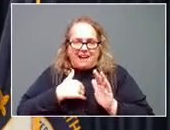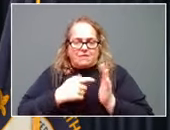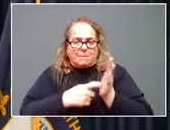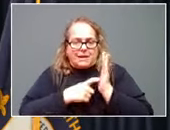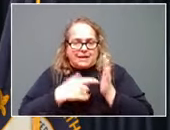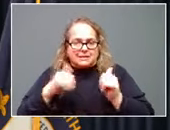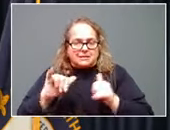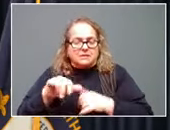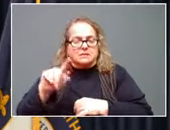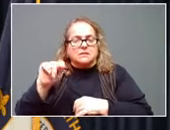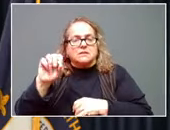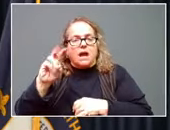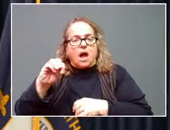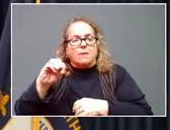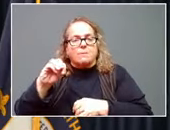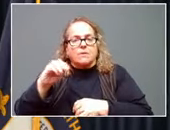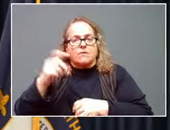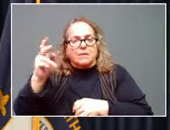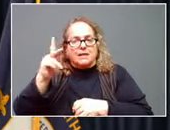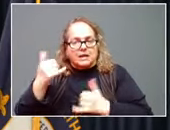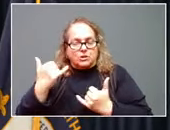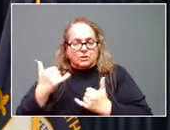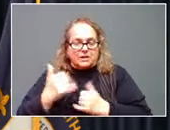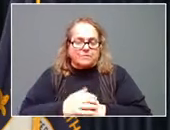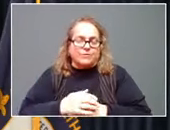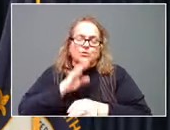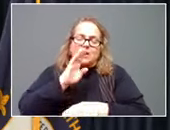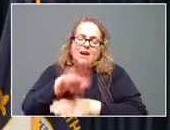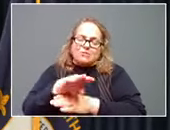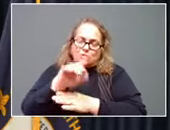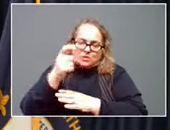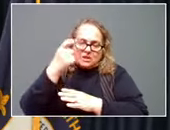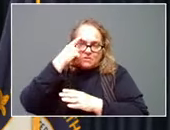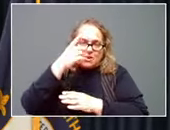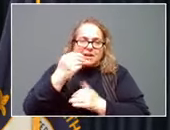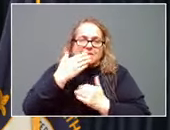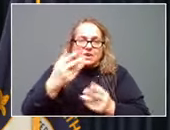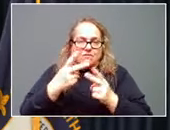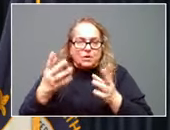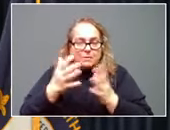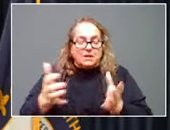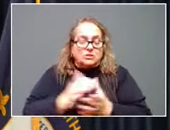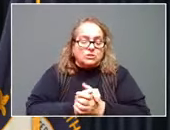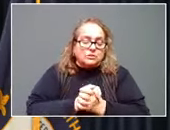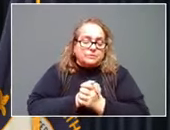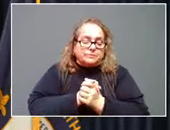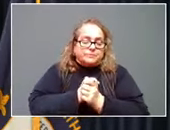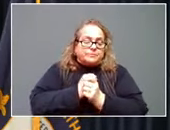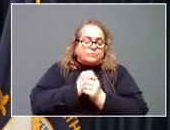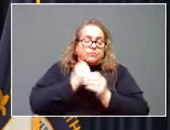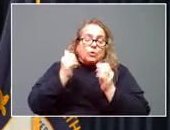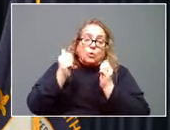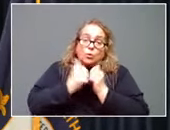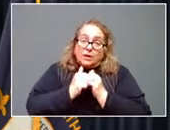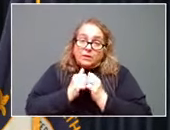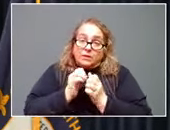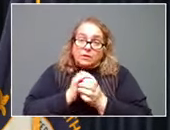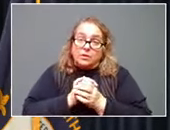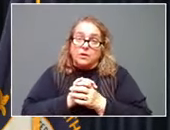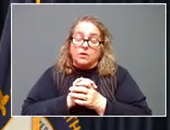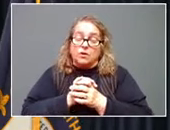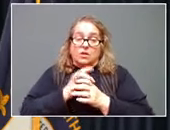Kentucky Today. Good afternoon, Governor, and thank you very much, sir. With the relief fund